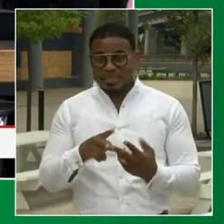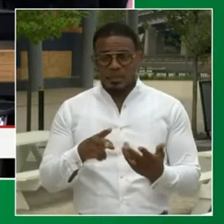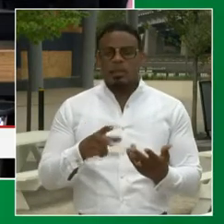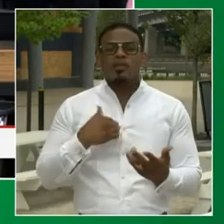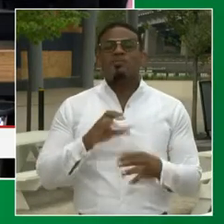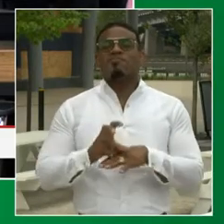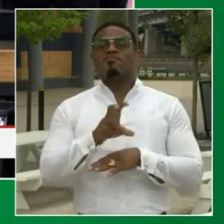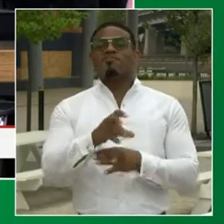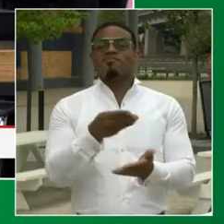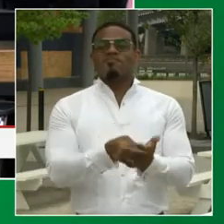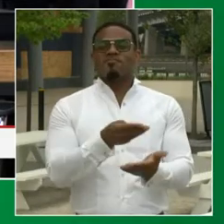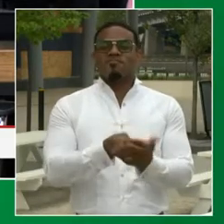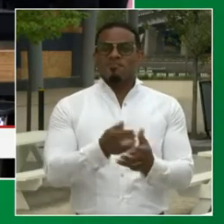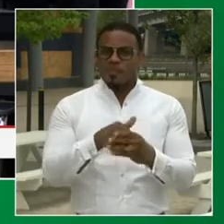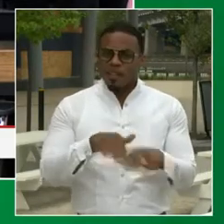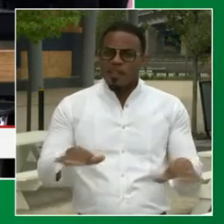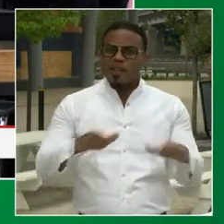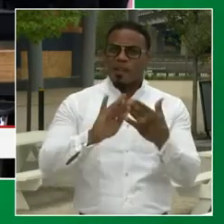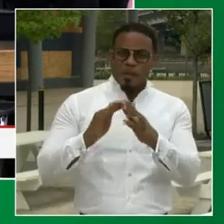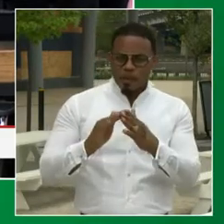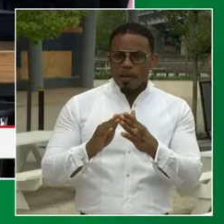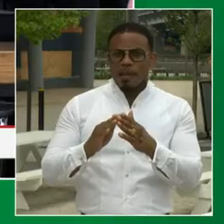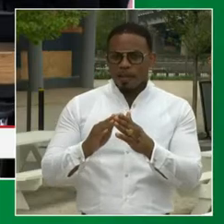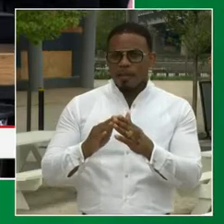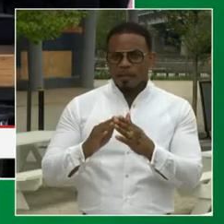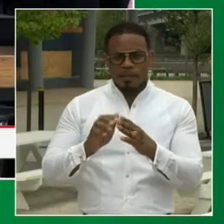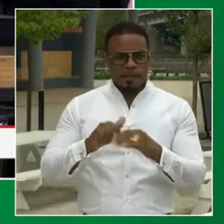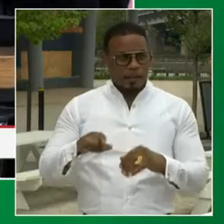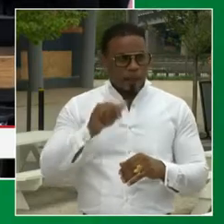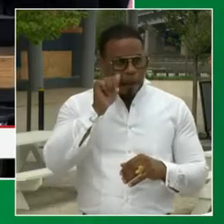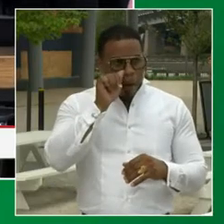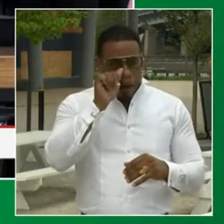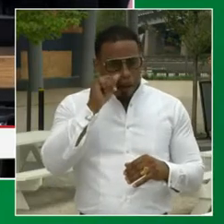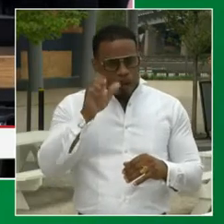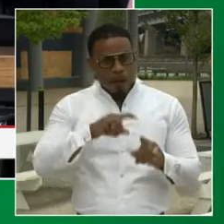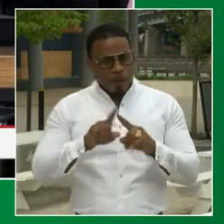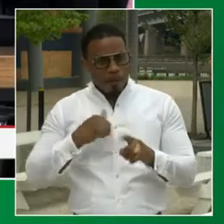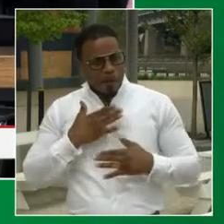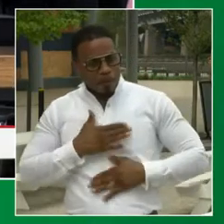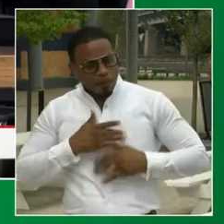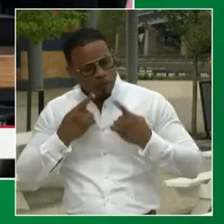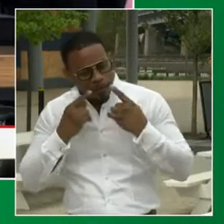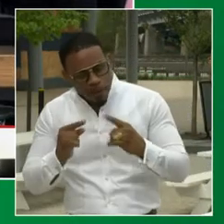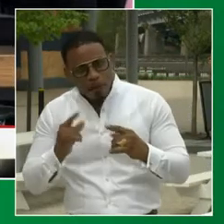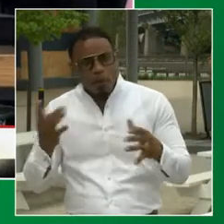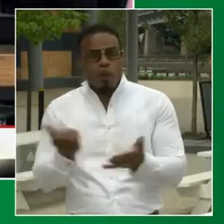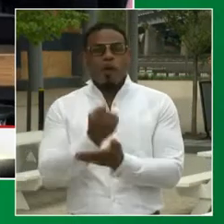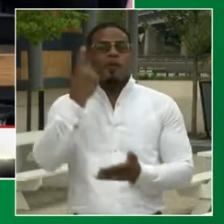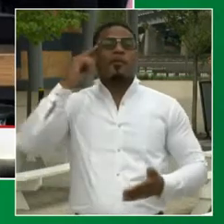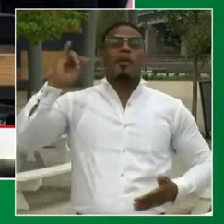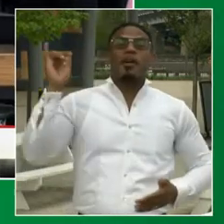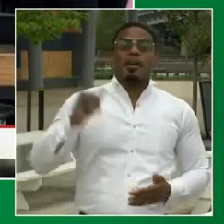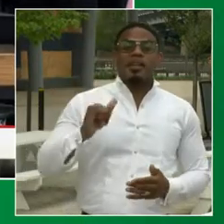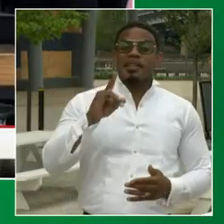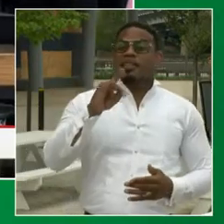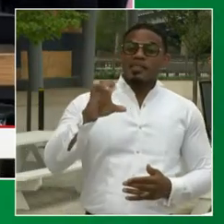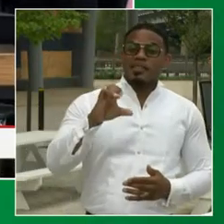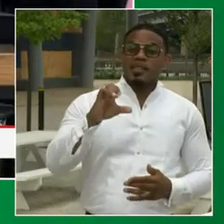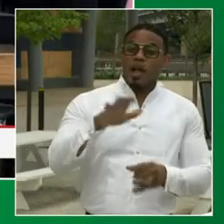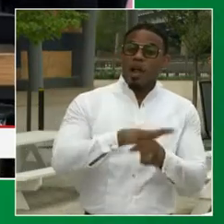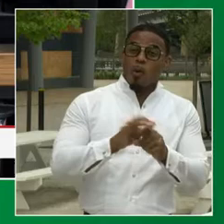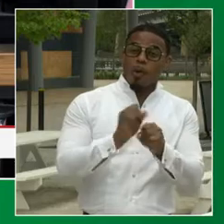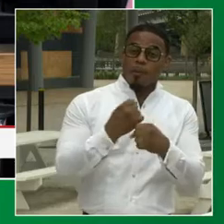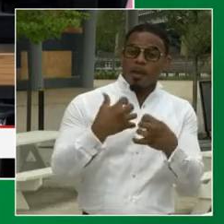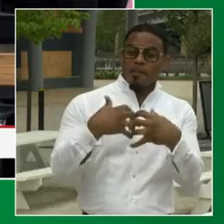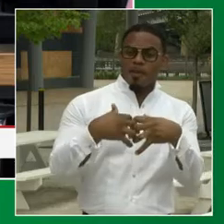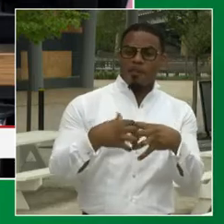we invested our dollars into those communities and in those corridors. And it's also my pleasure to announce the winners for the DC Locally